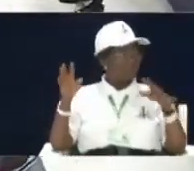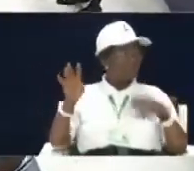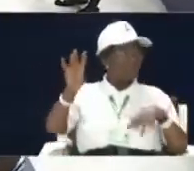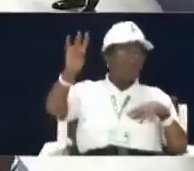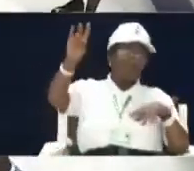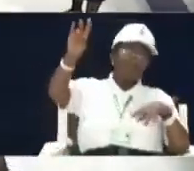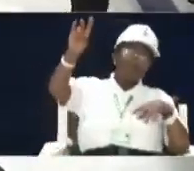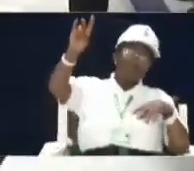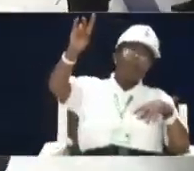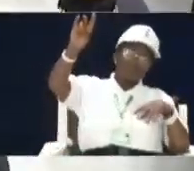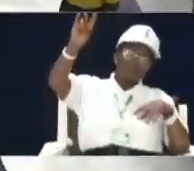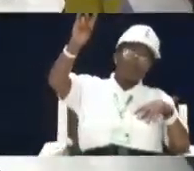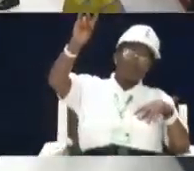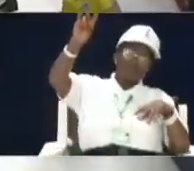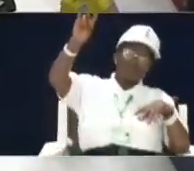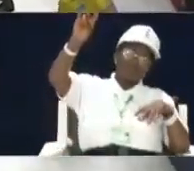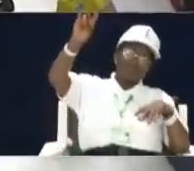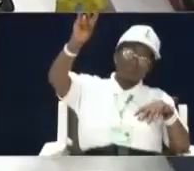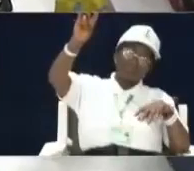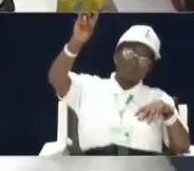7.